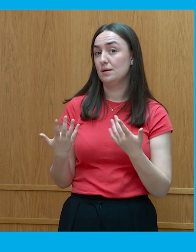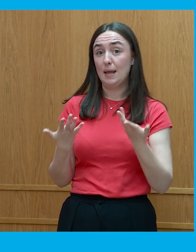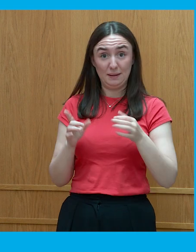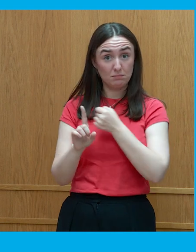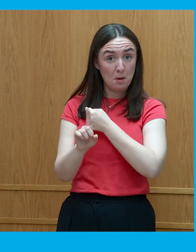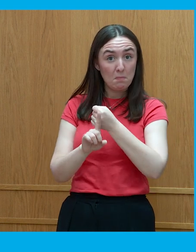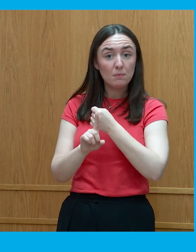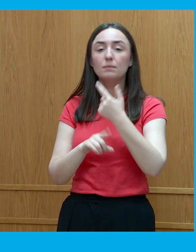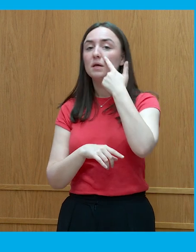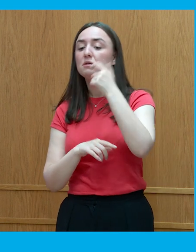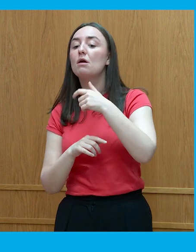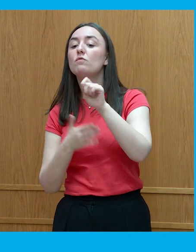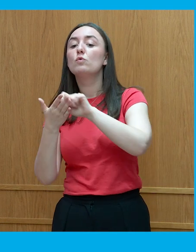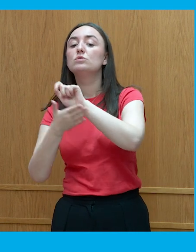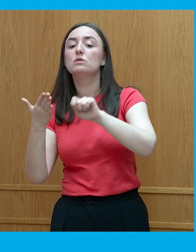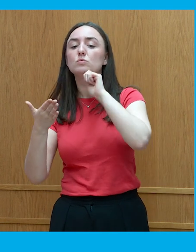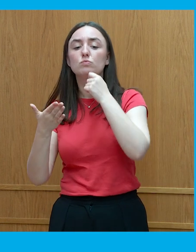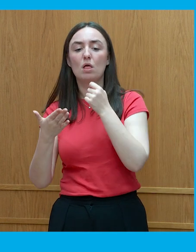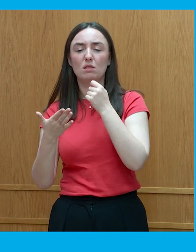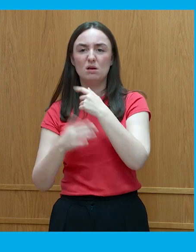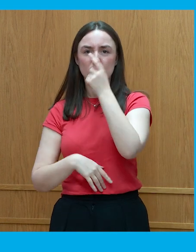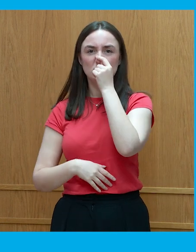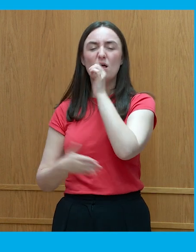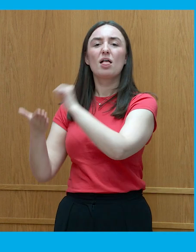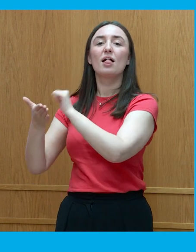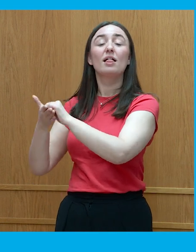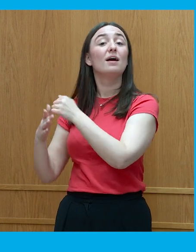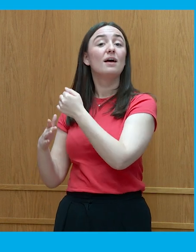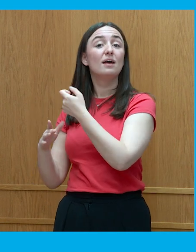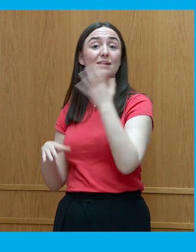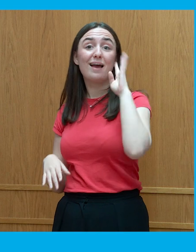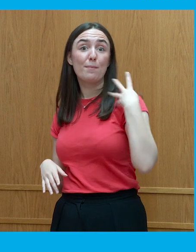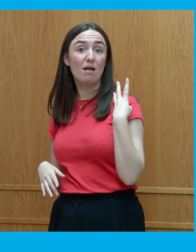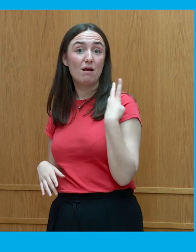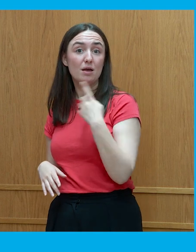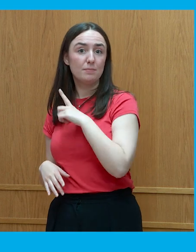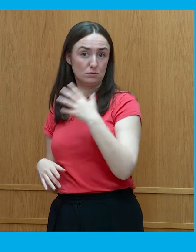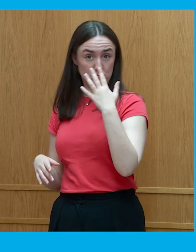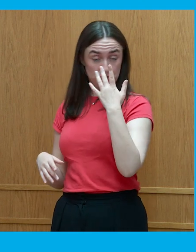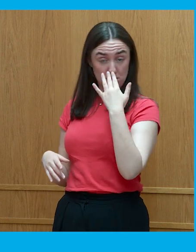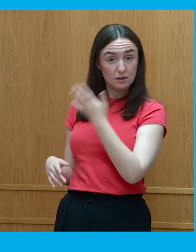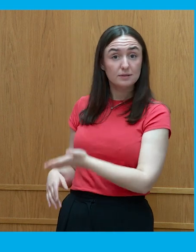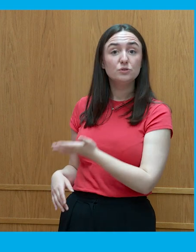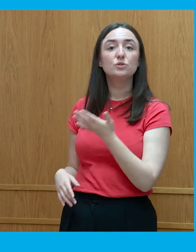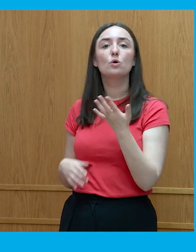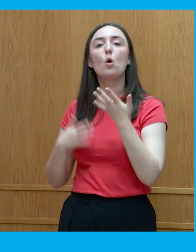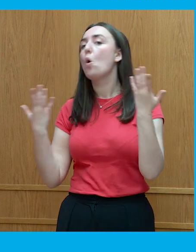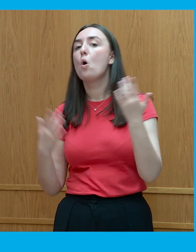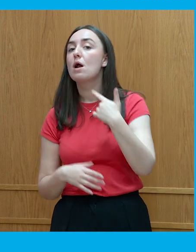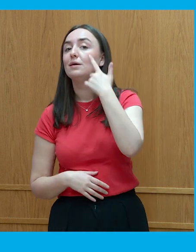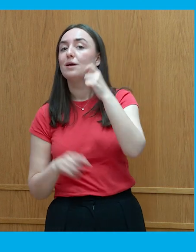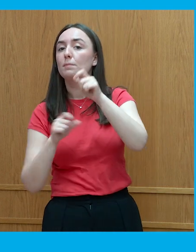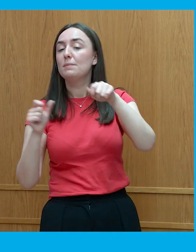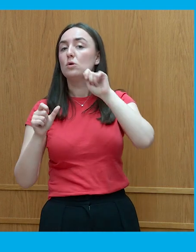on younger voters? Are younger voters more likely to vote for Harris? Or are younger people more likely to turn